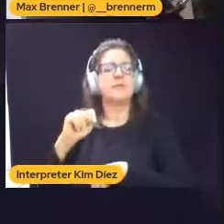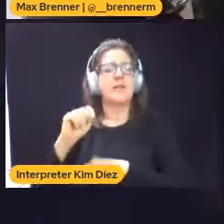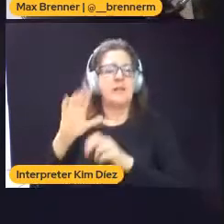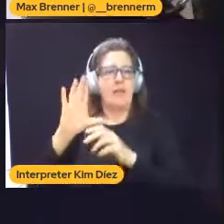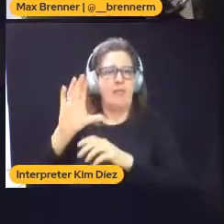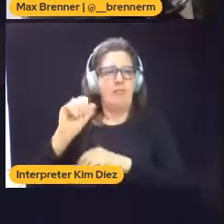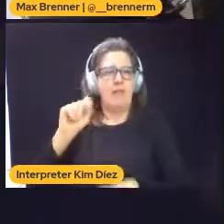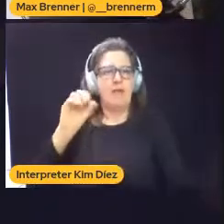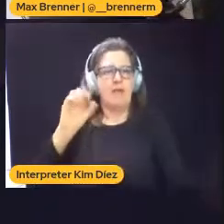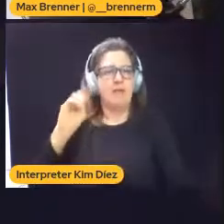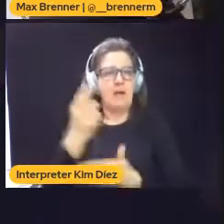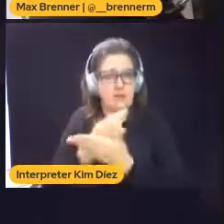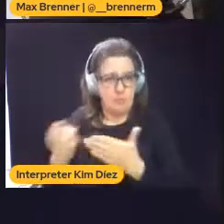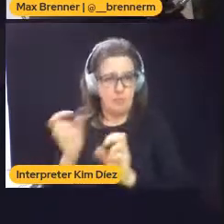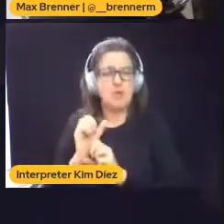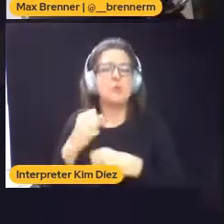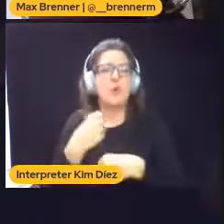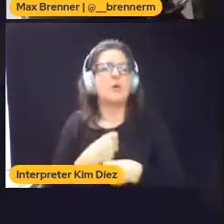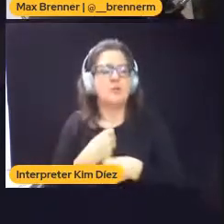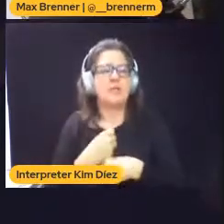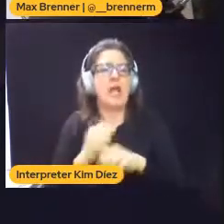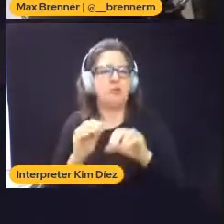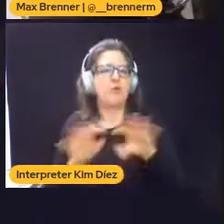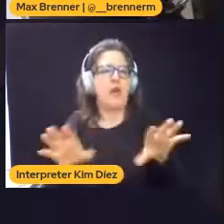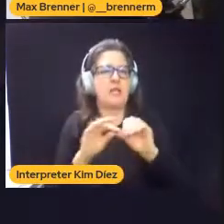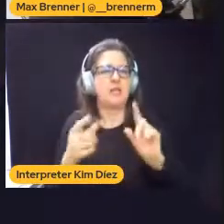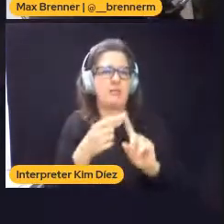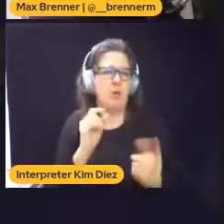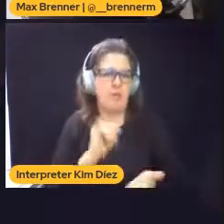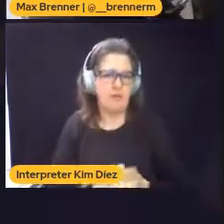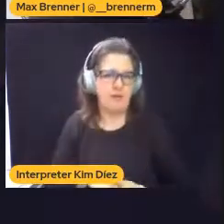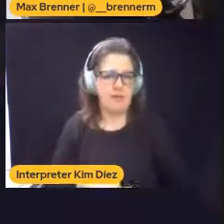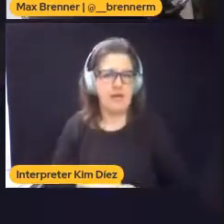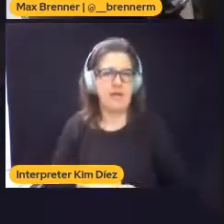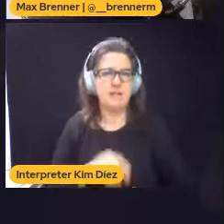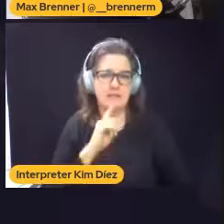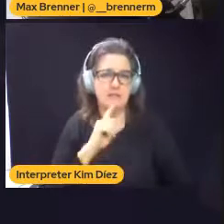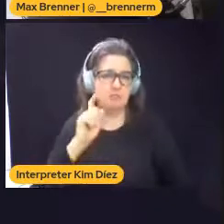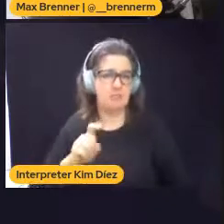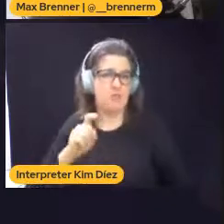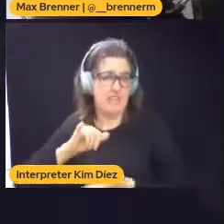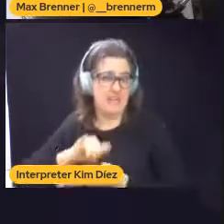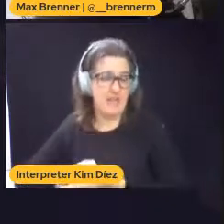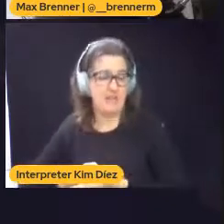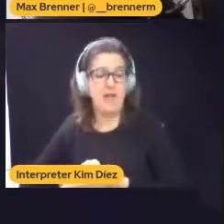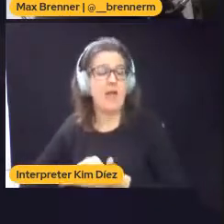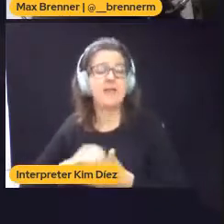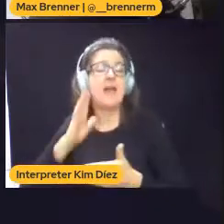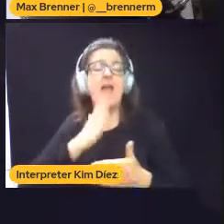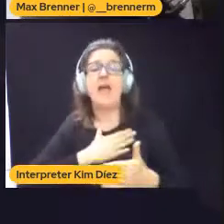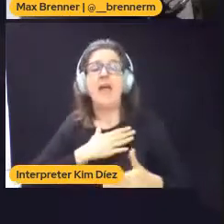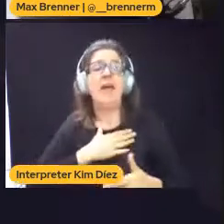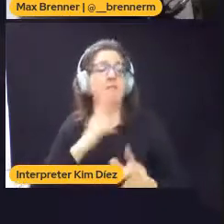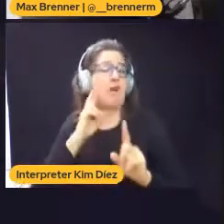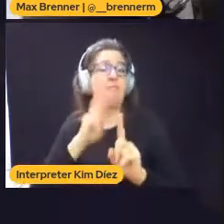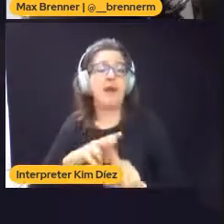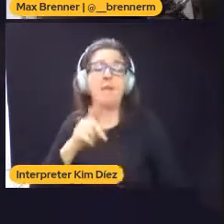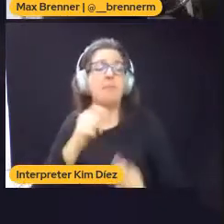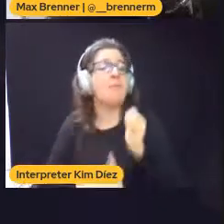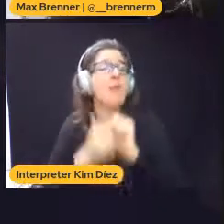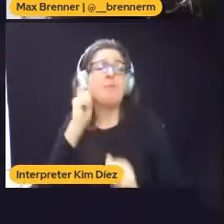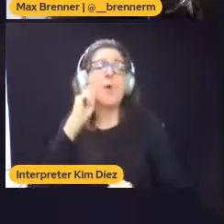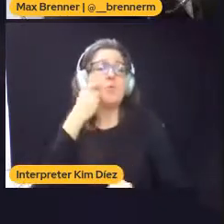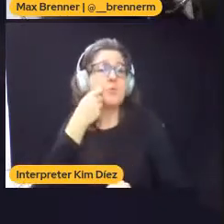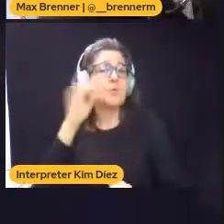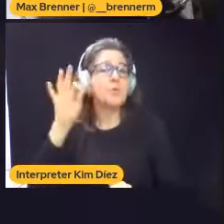and service out of it. That would be really neat. And from my perspective, the coolest feature would be to be able to bundle